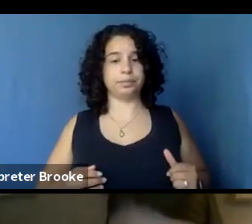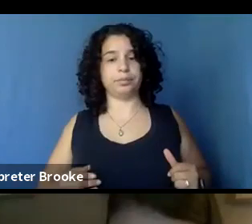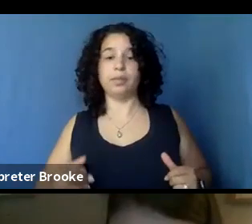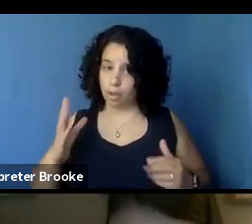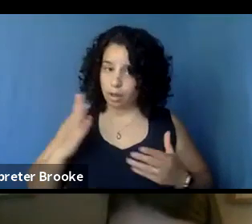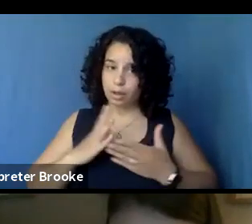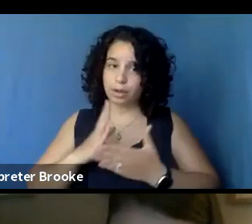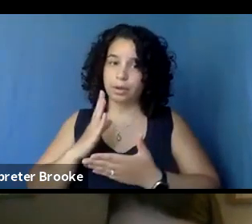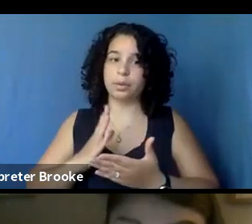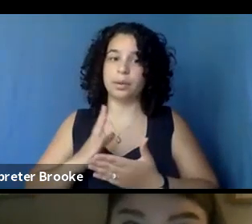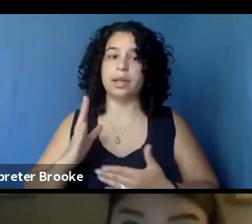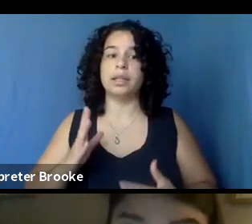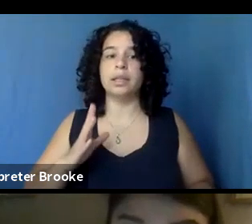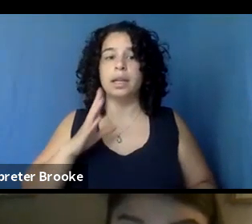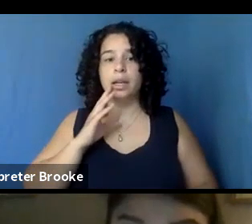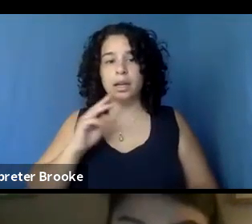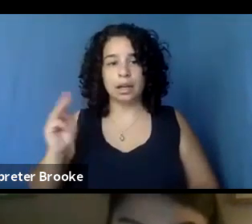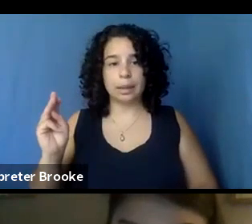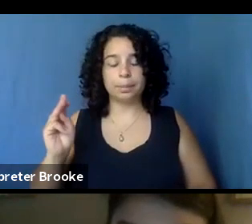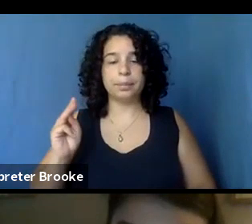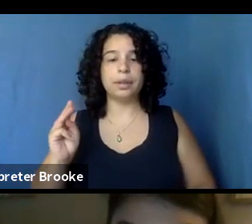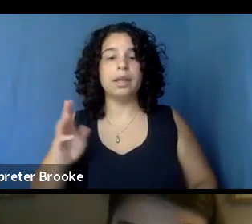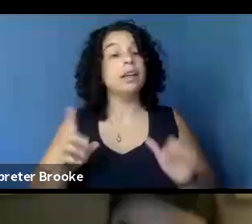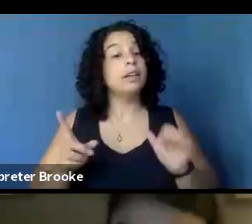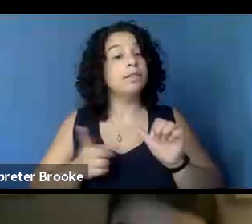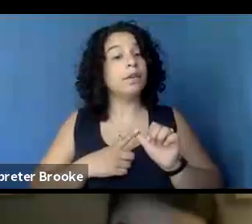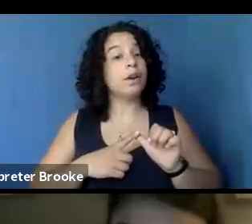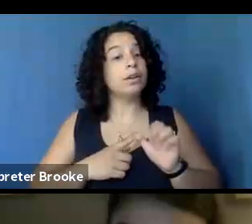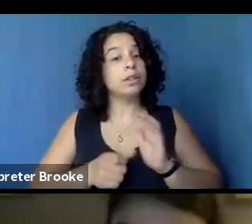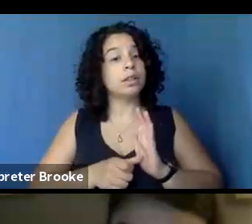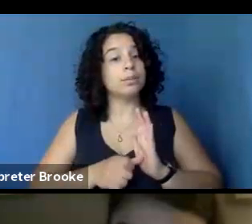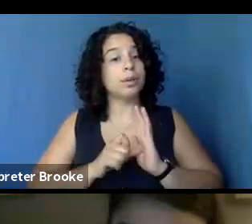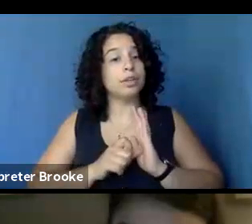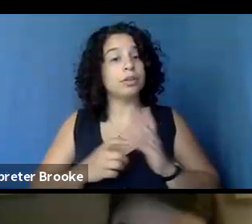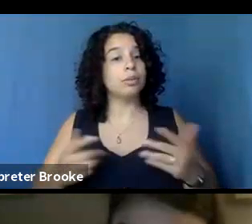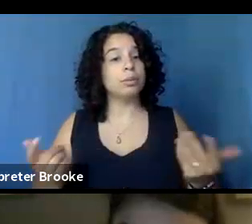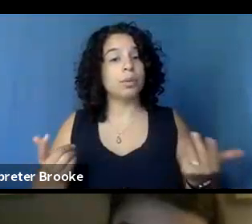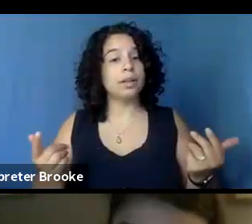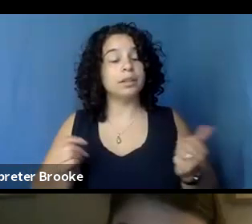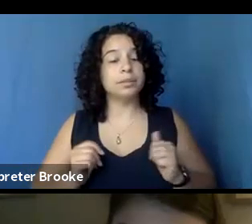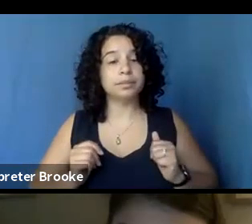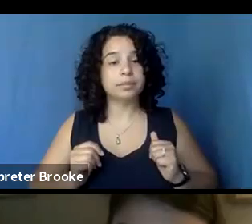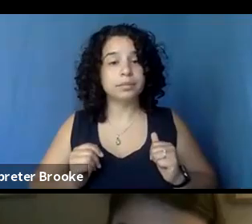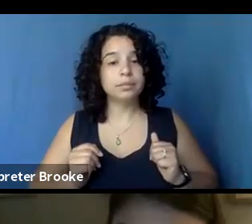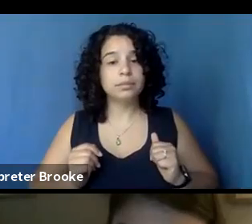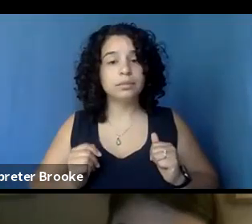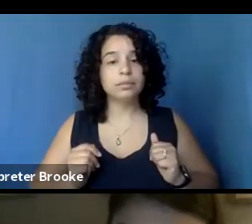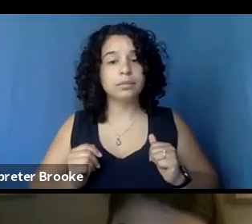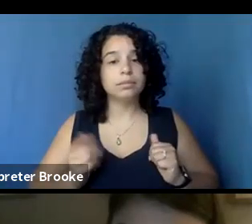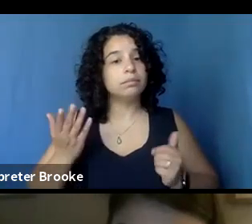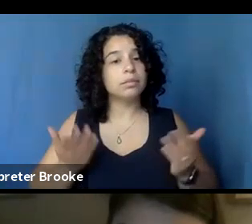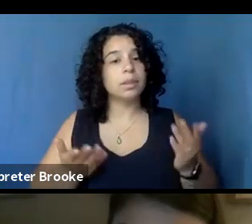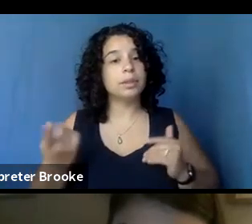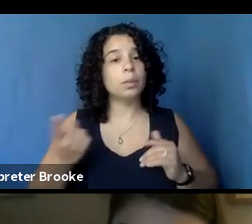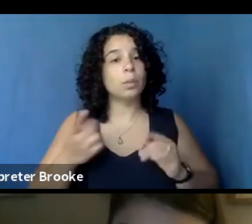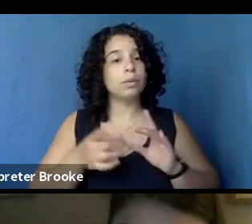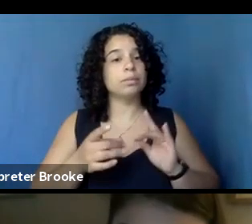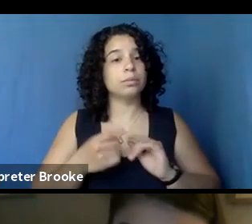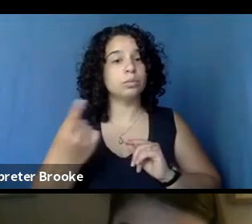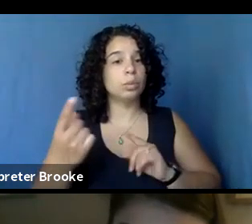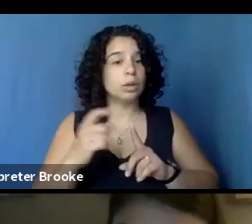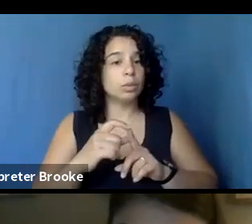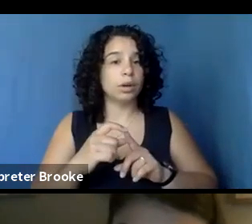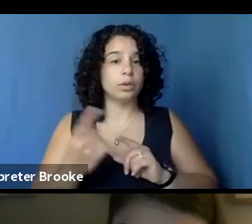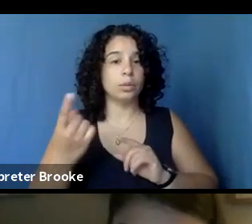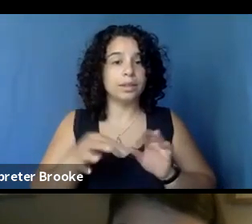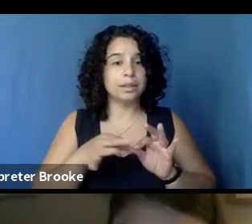right. First impressions, maybe before sharing a word or a phrase to talk